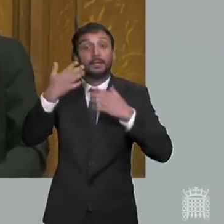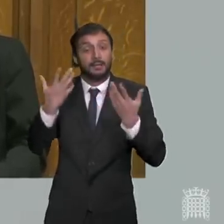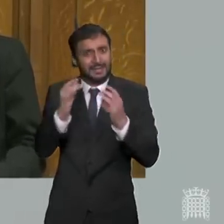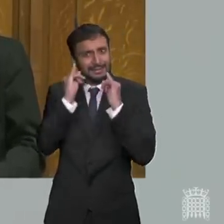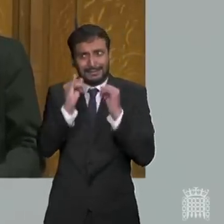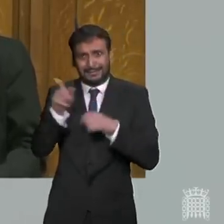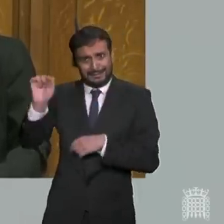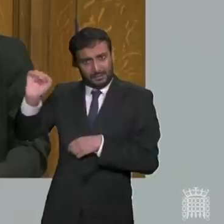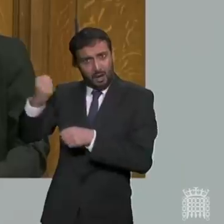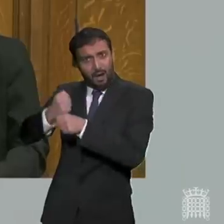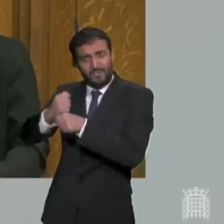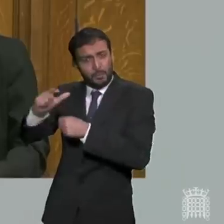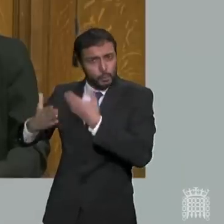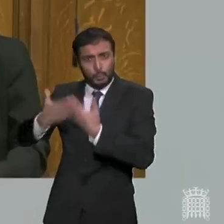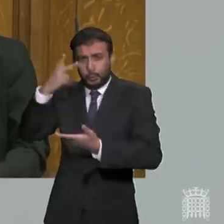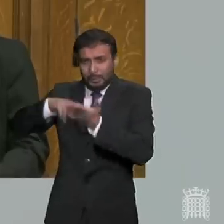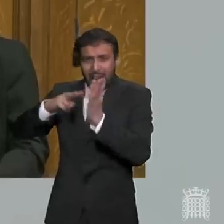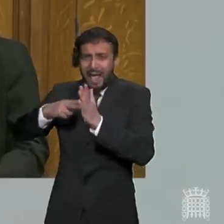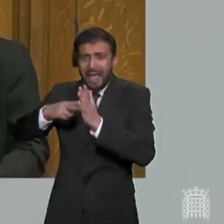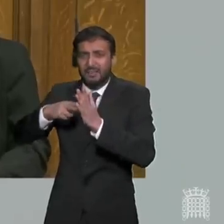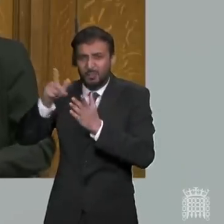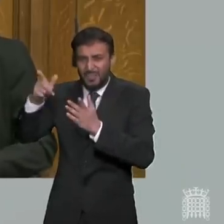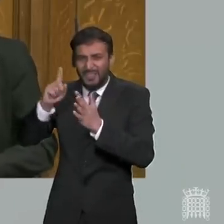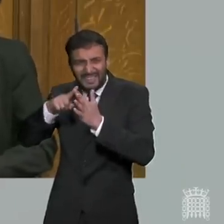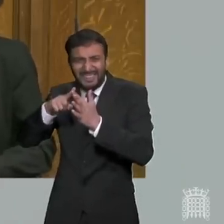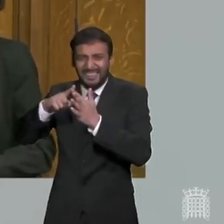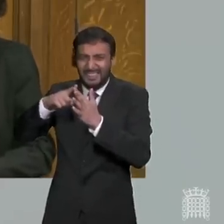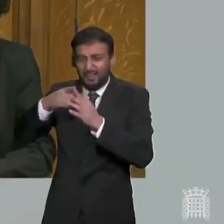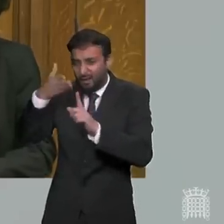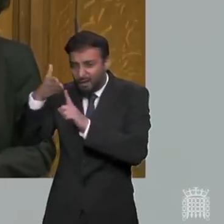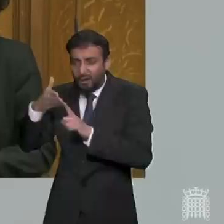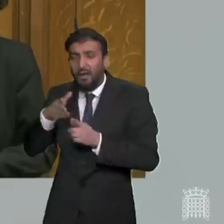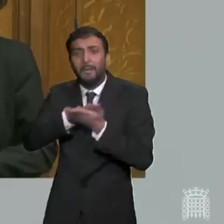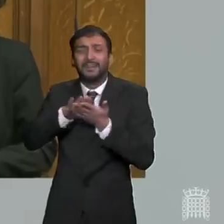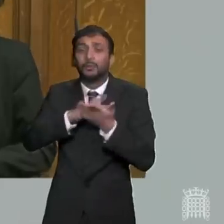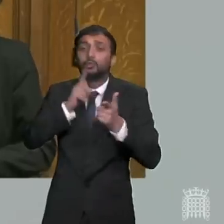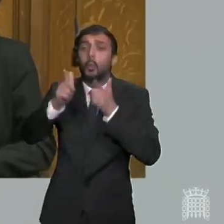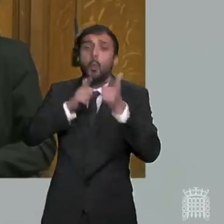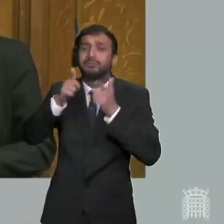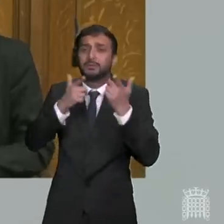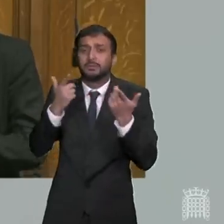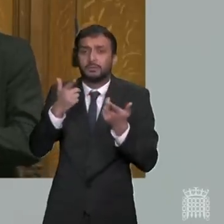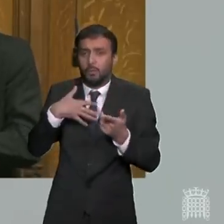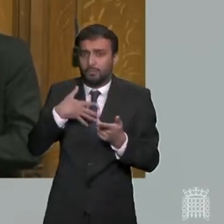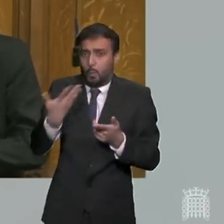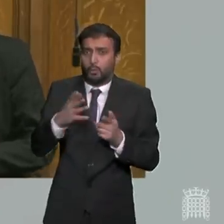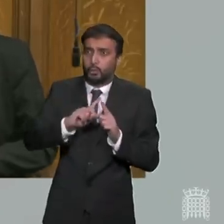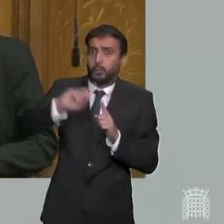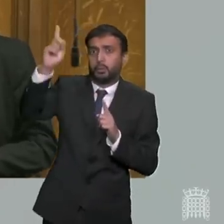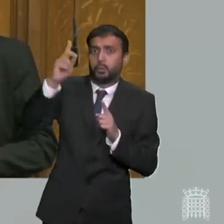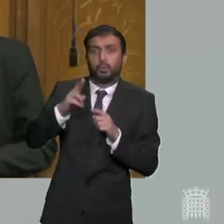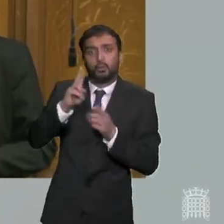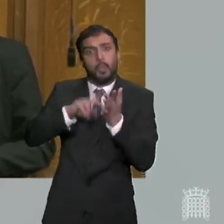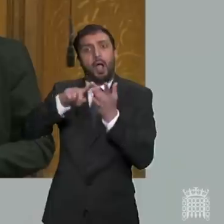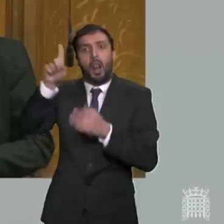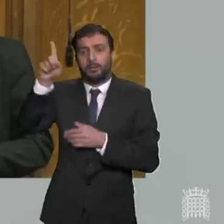itinerary of operators and many independent travellers. And the last thing we need is a barrier to one of our biggest economic drivers, to say nothing of the